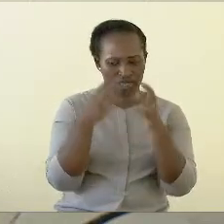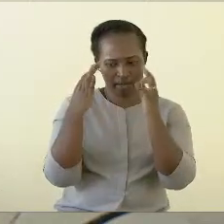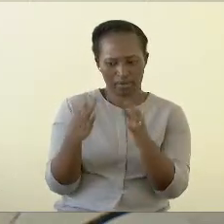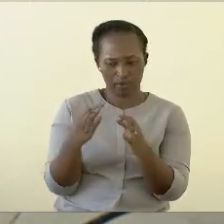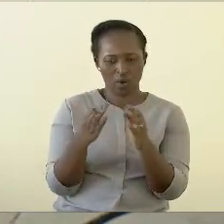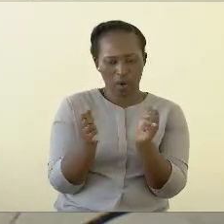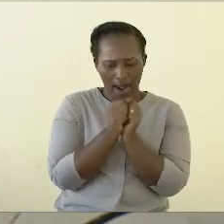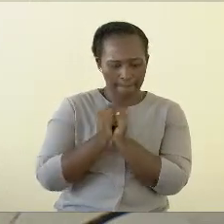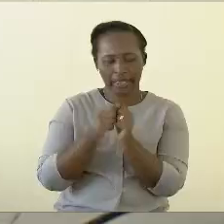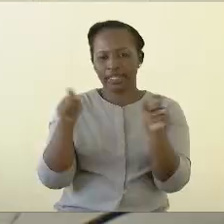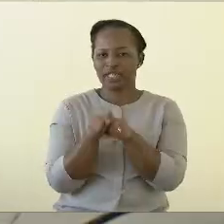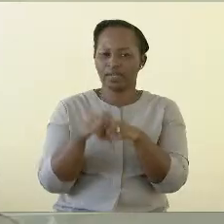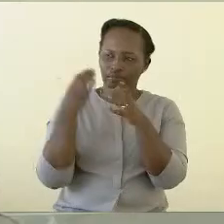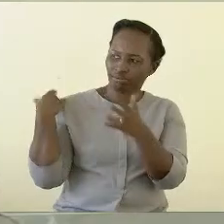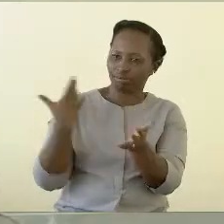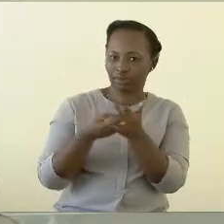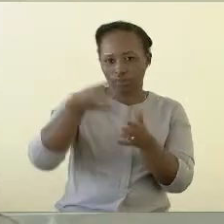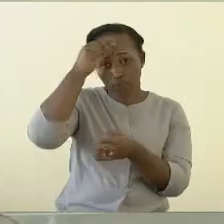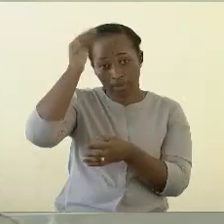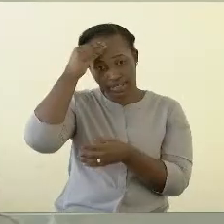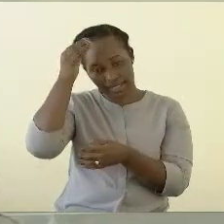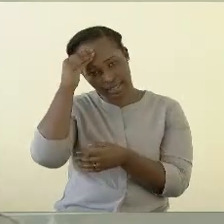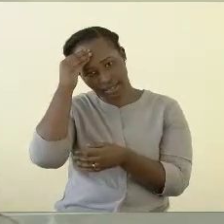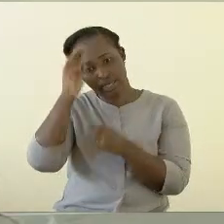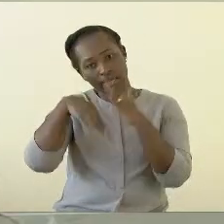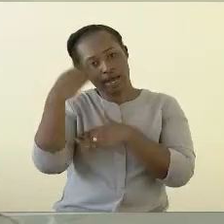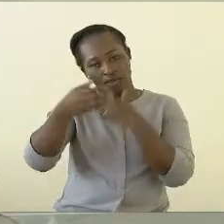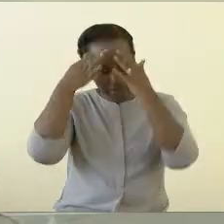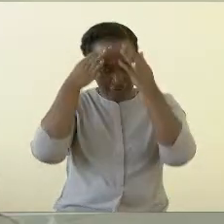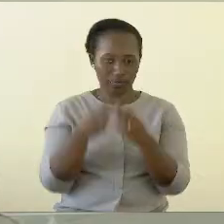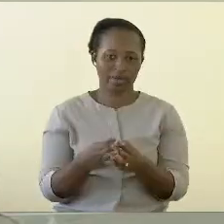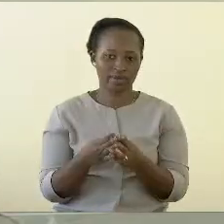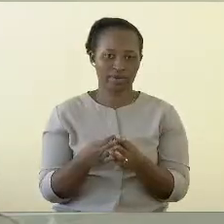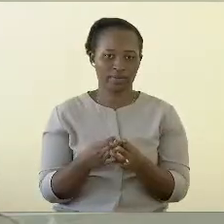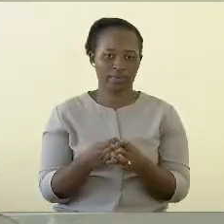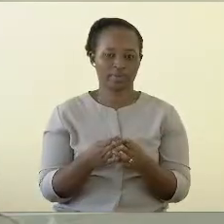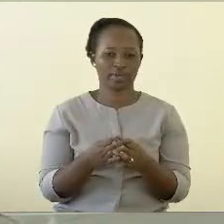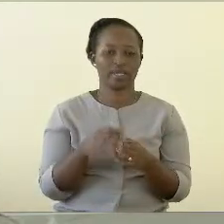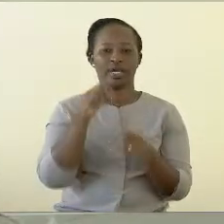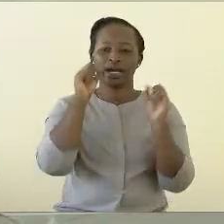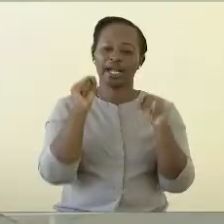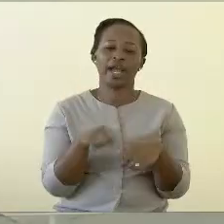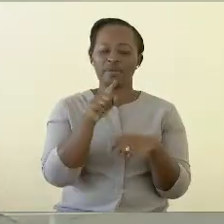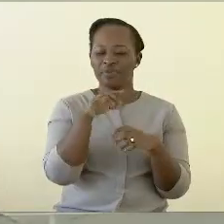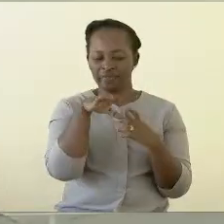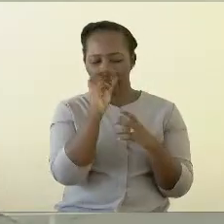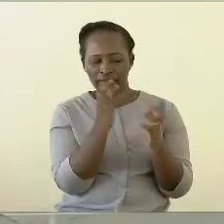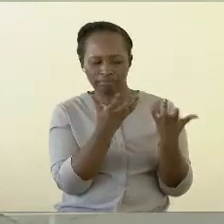look at them, study them carefully, and make a conclusion? Can you find a connection between 2